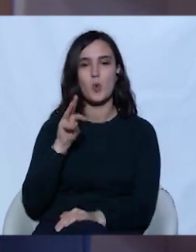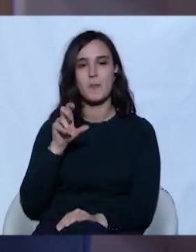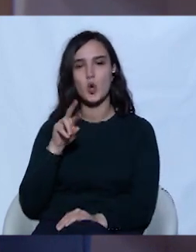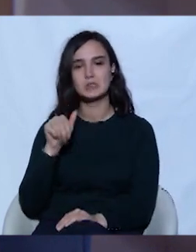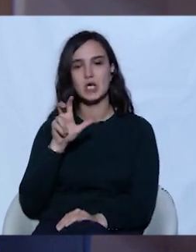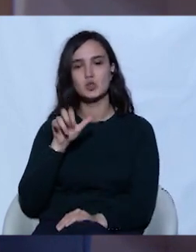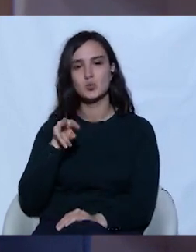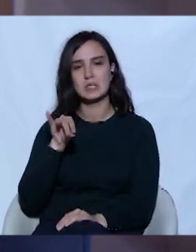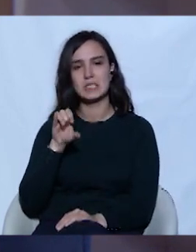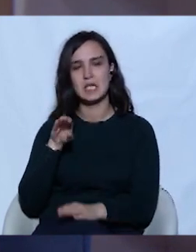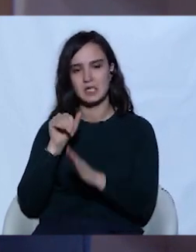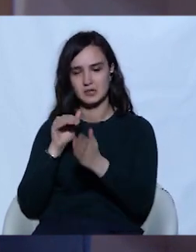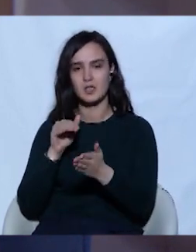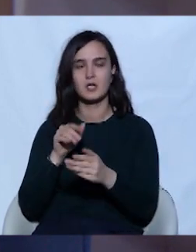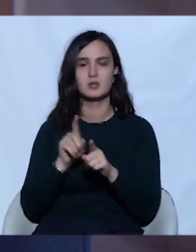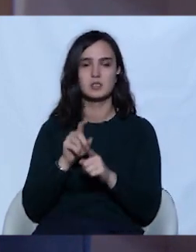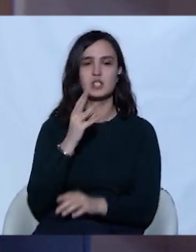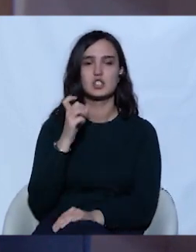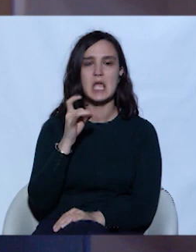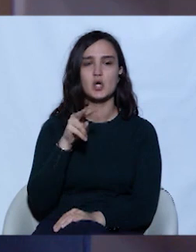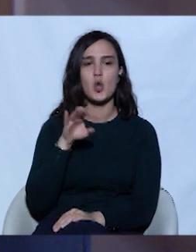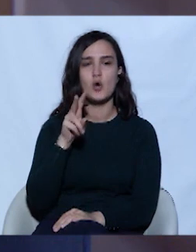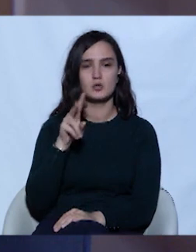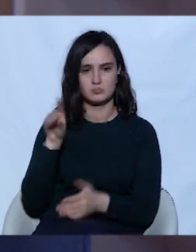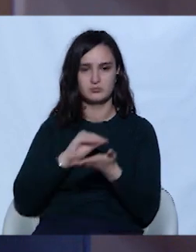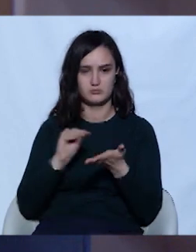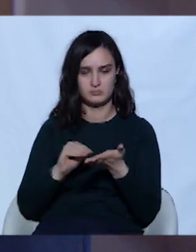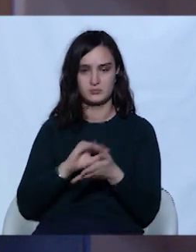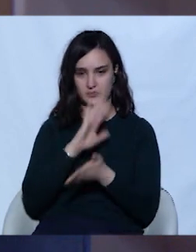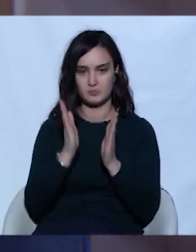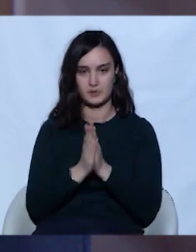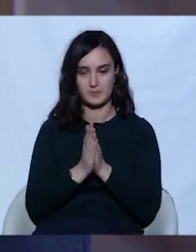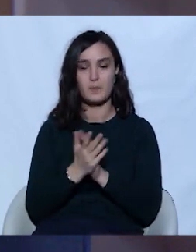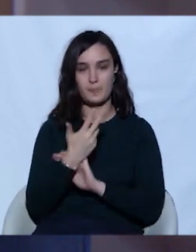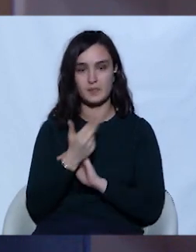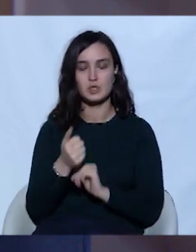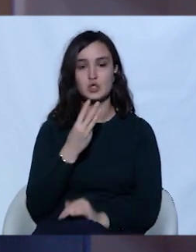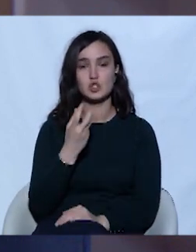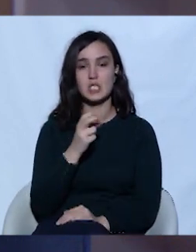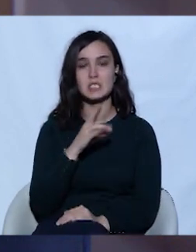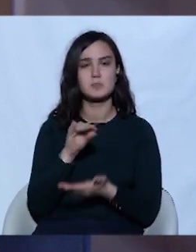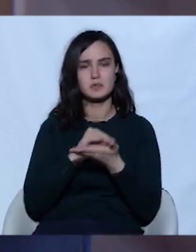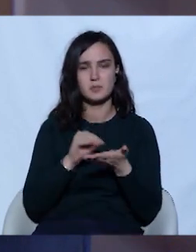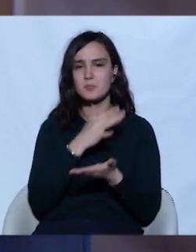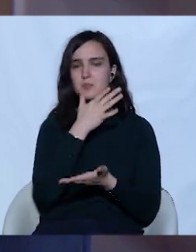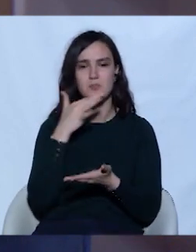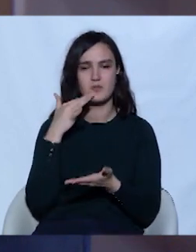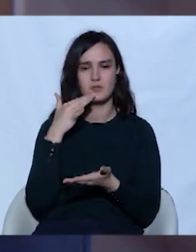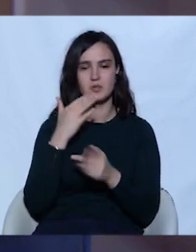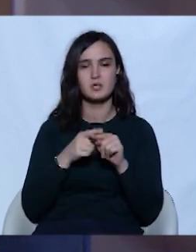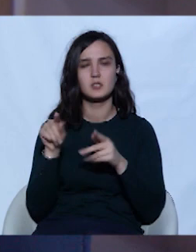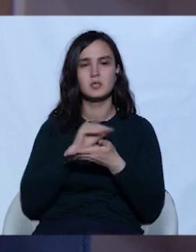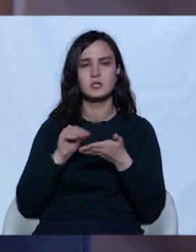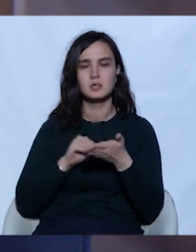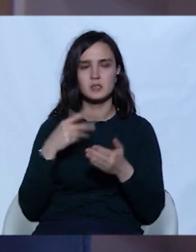gentry. And that consisted of gentlemen landowners and their families. They were part of the